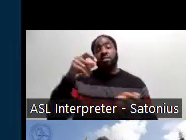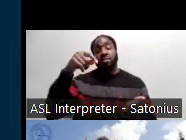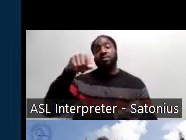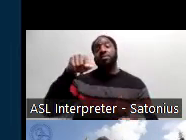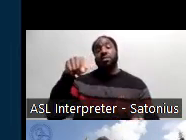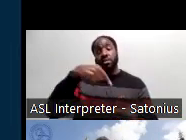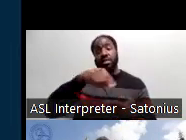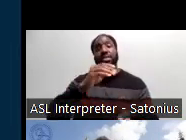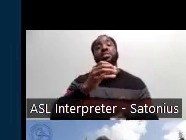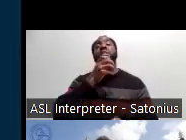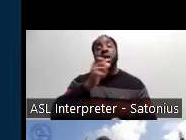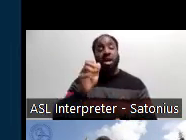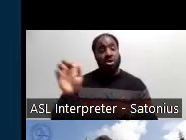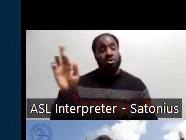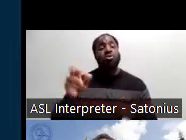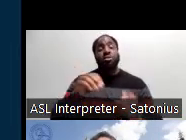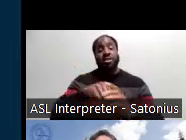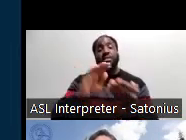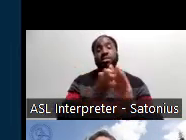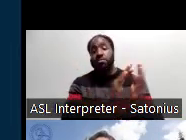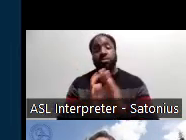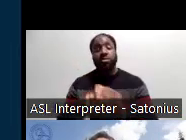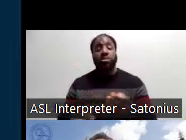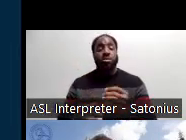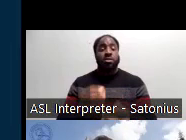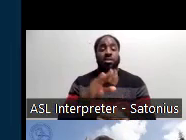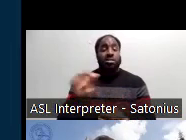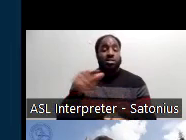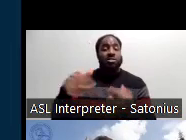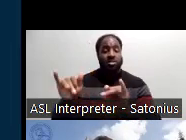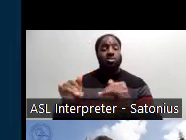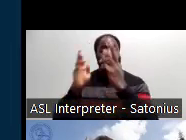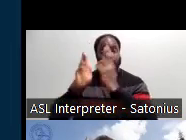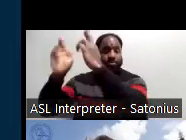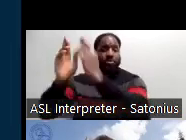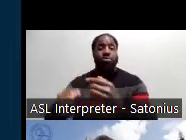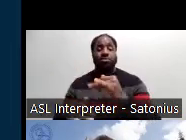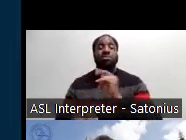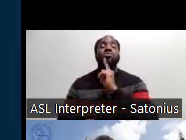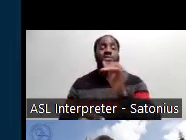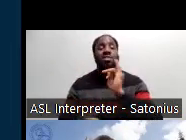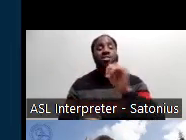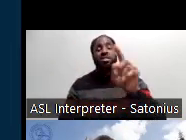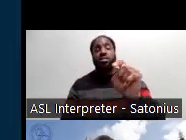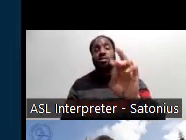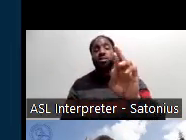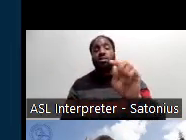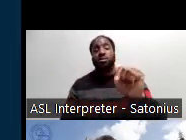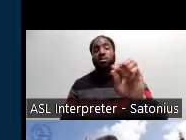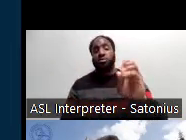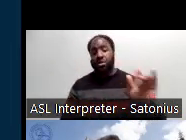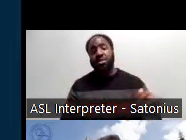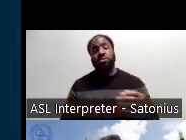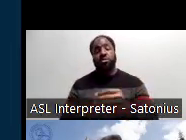these communities where they are so revered. It is really a tragedy upon tragedy. It is a